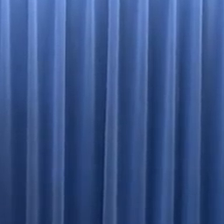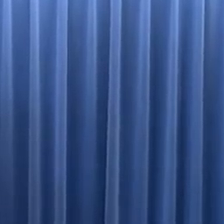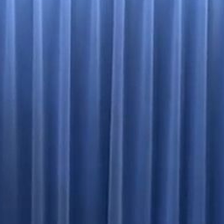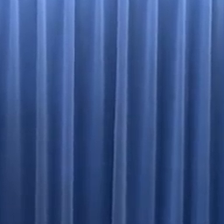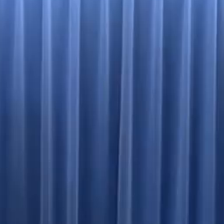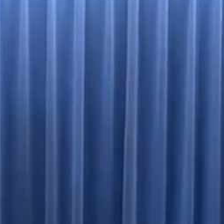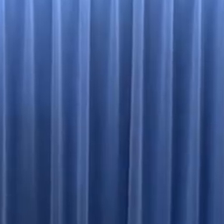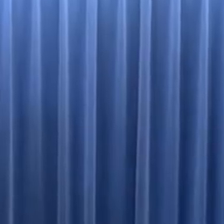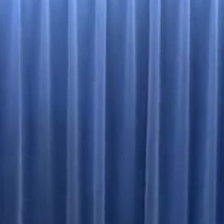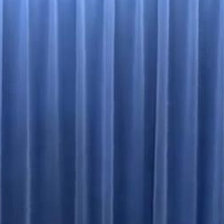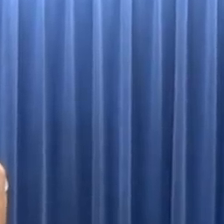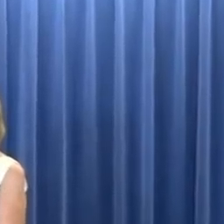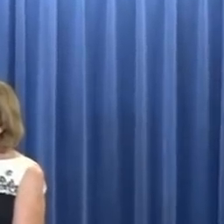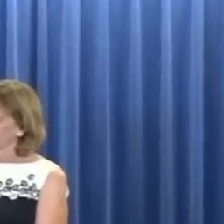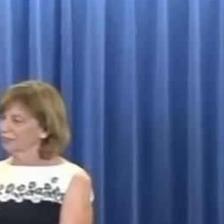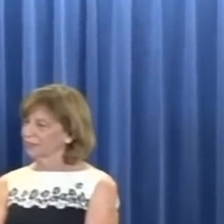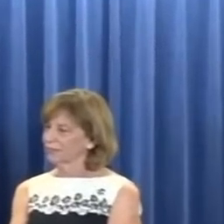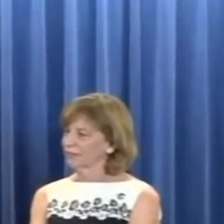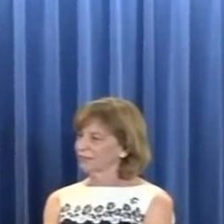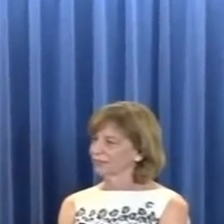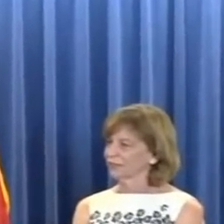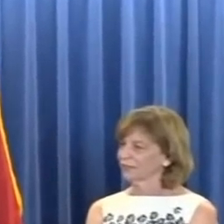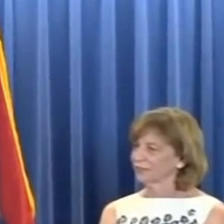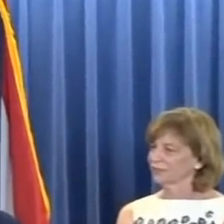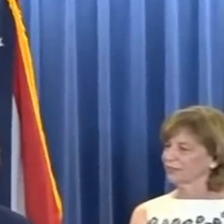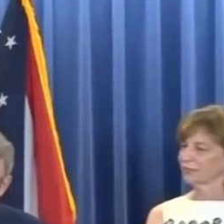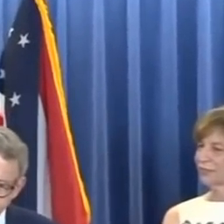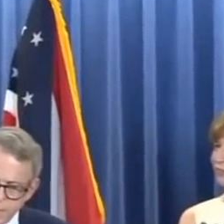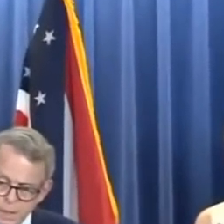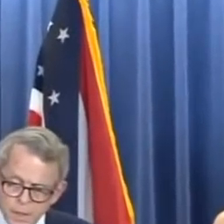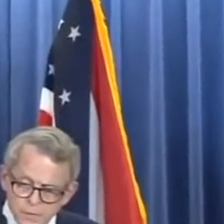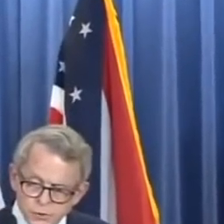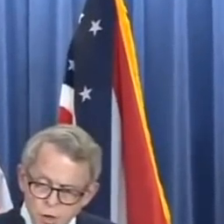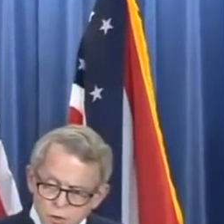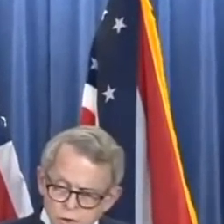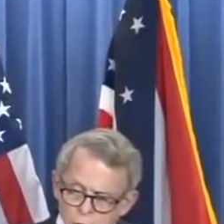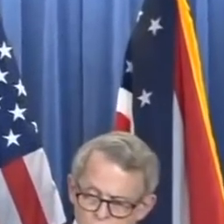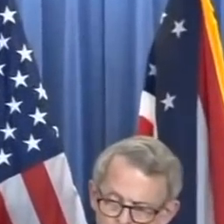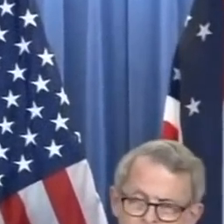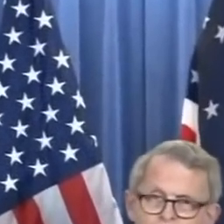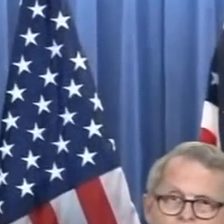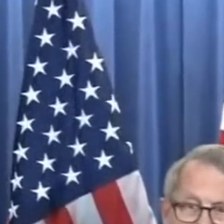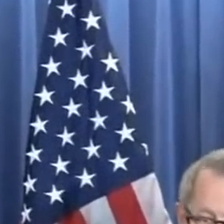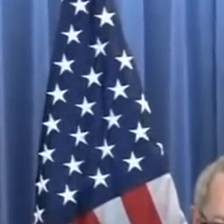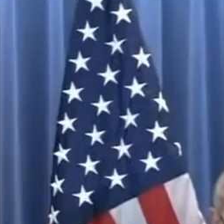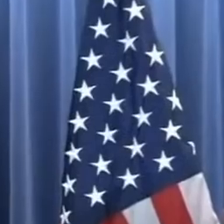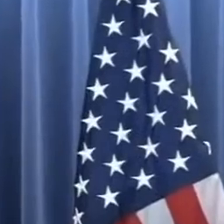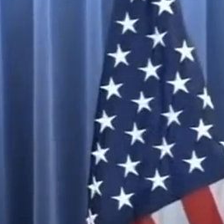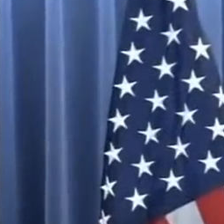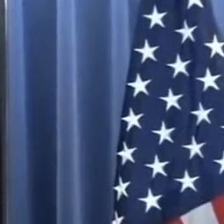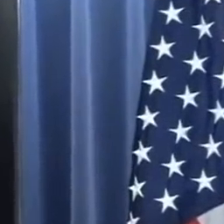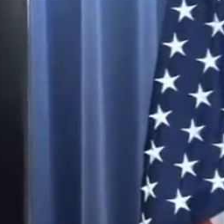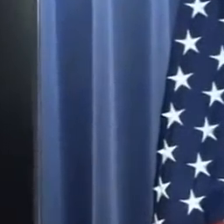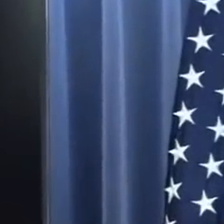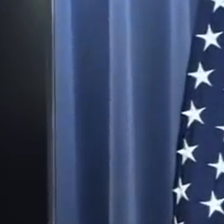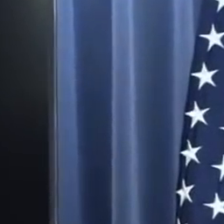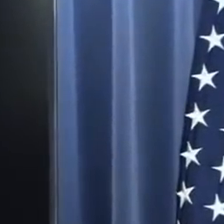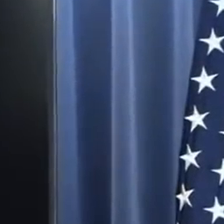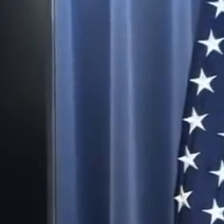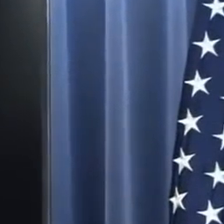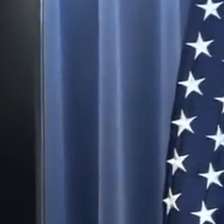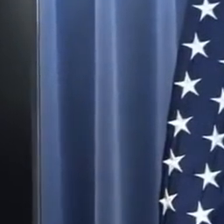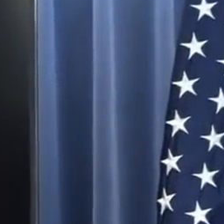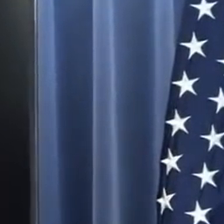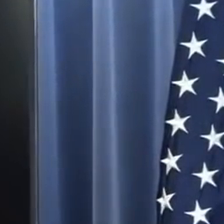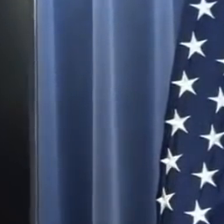The choir recorded it for the 2020 virtual graduation. The song is called I Will Sing You the Stars,